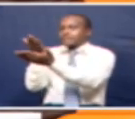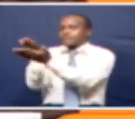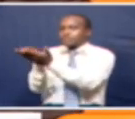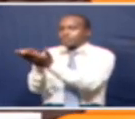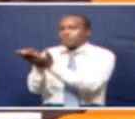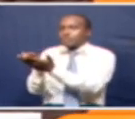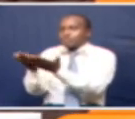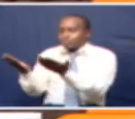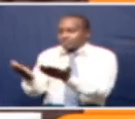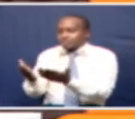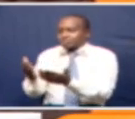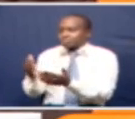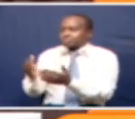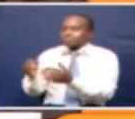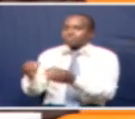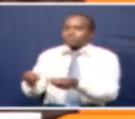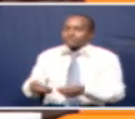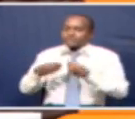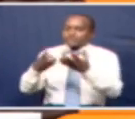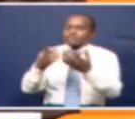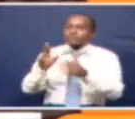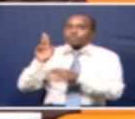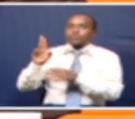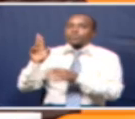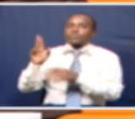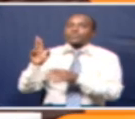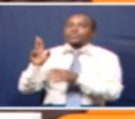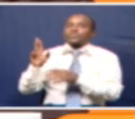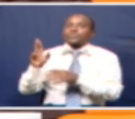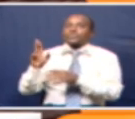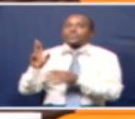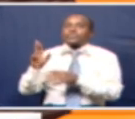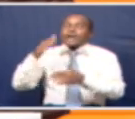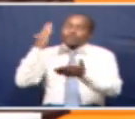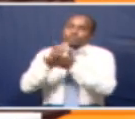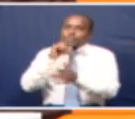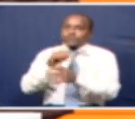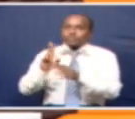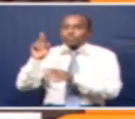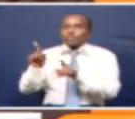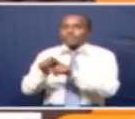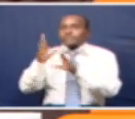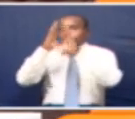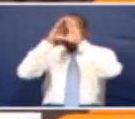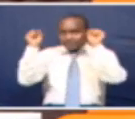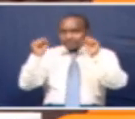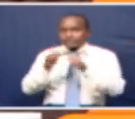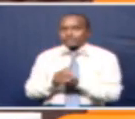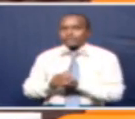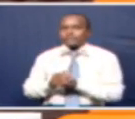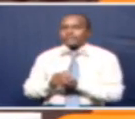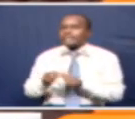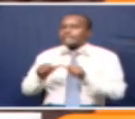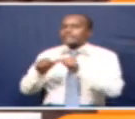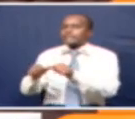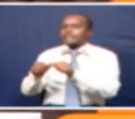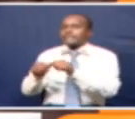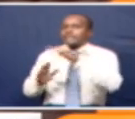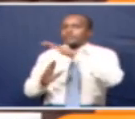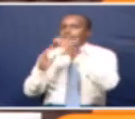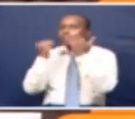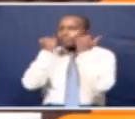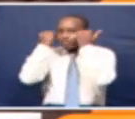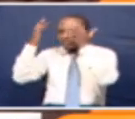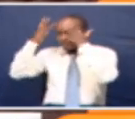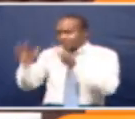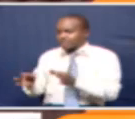the election that has now given Uhuru Kenyatta, has now confirmed Uhuru Kenyatta as the president. It's still a Supreme Court decision, just like there was a